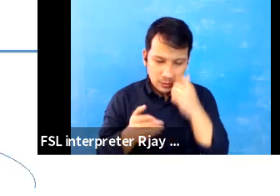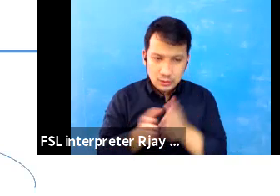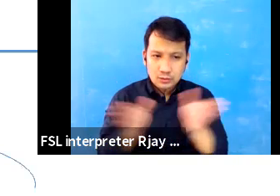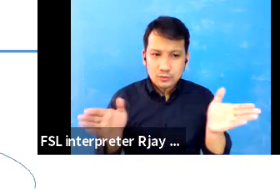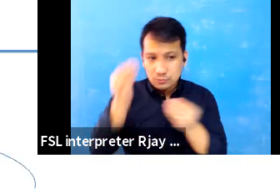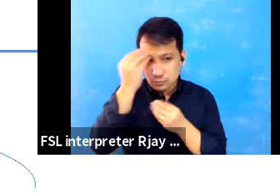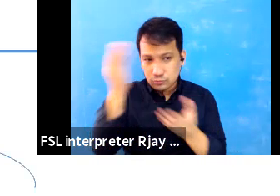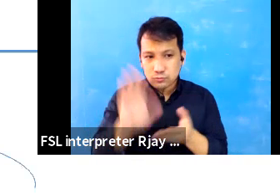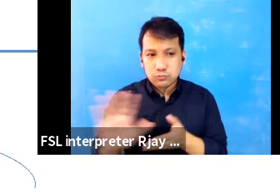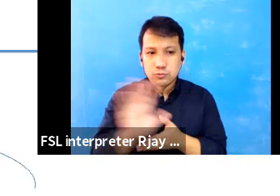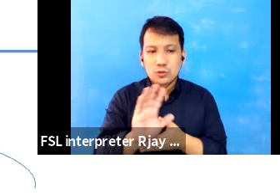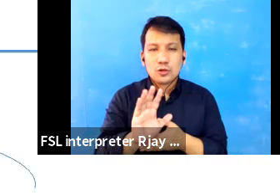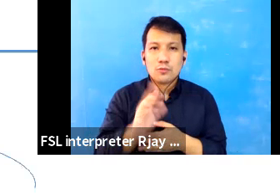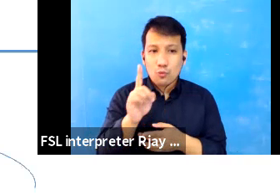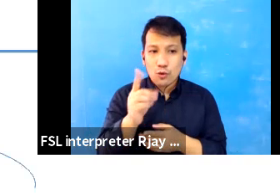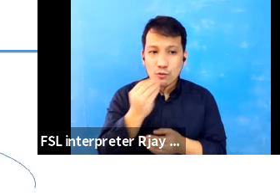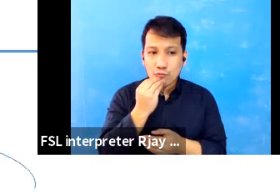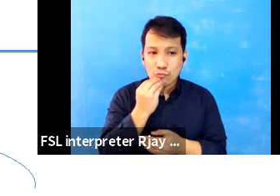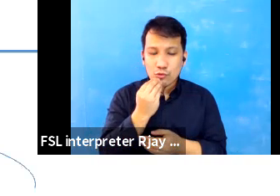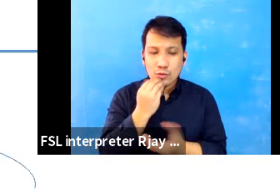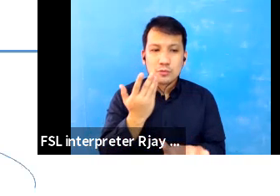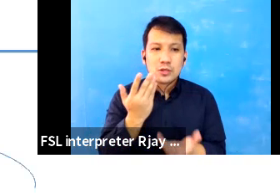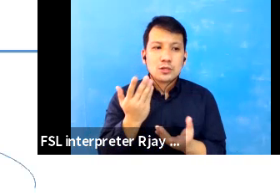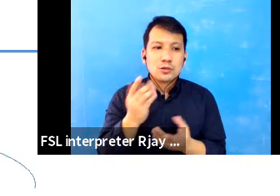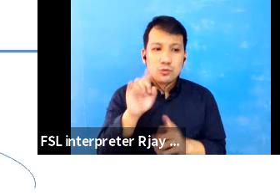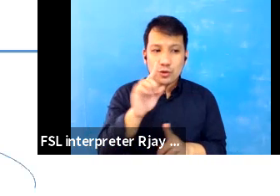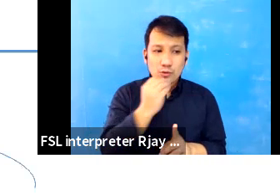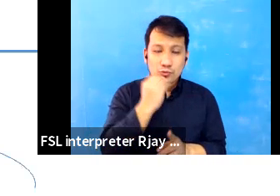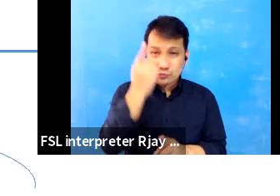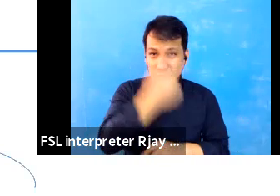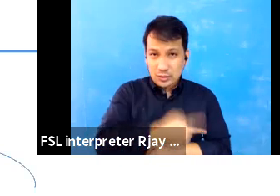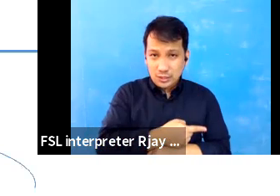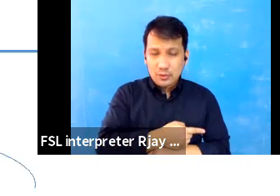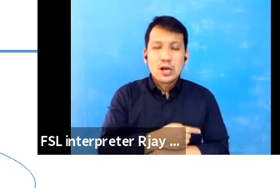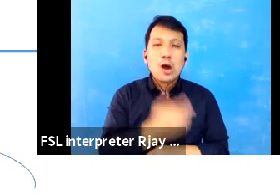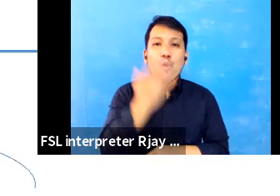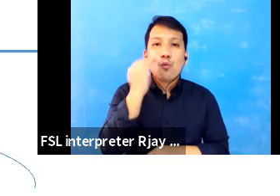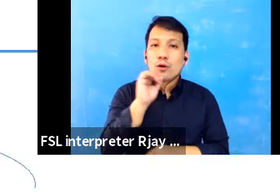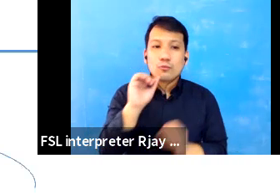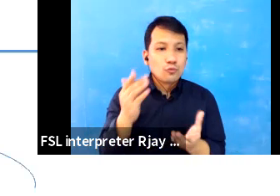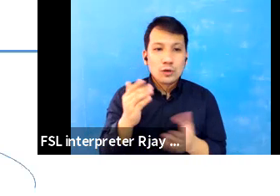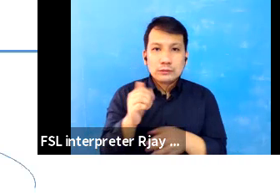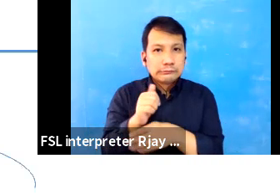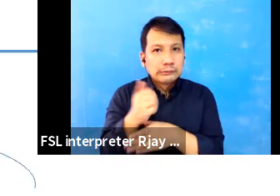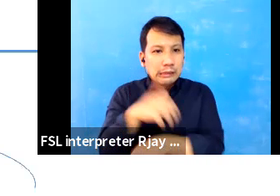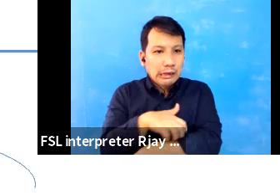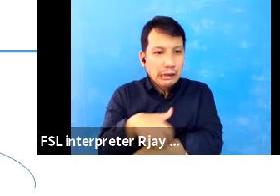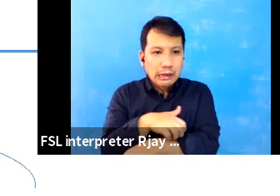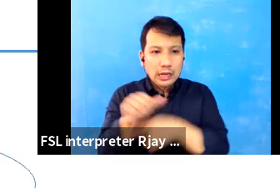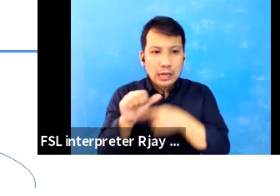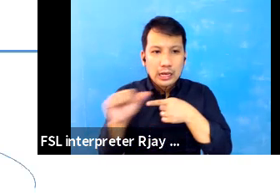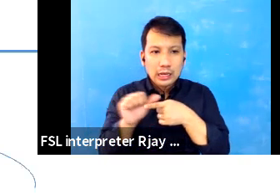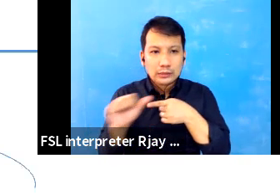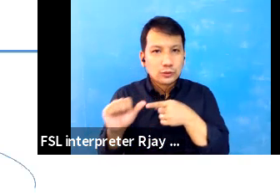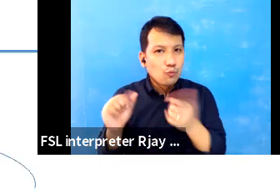to say give only one food, a new food per day, because we wanted to make sure that there will be no allergy. But subsequently, after